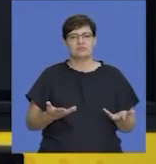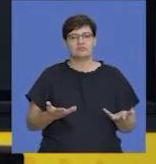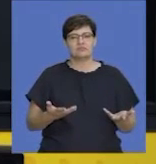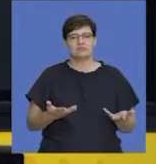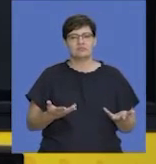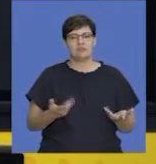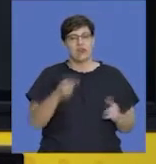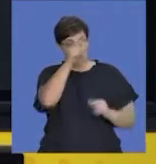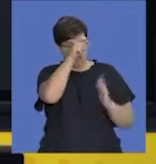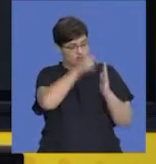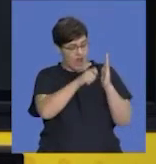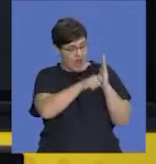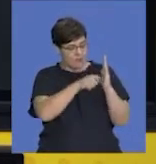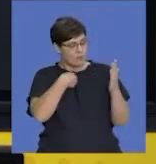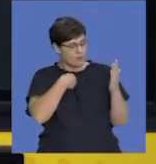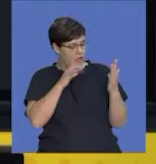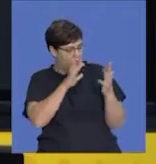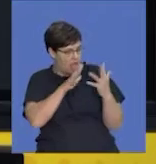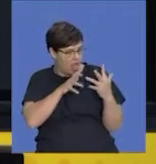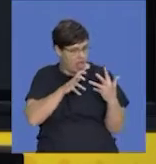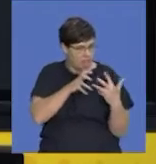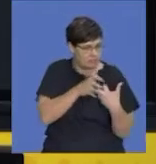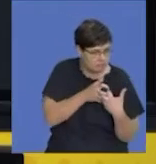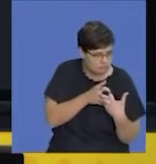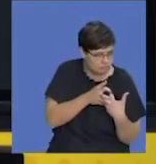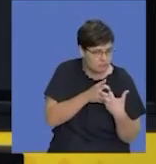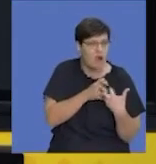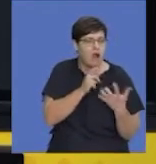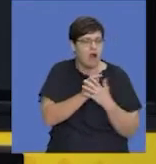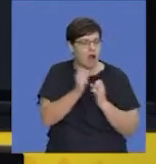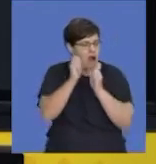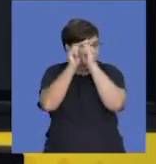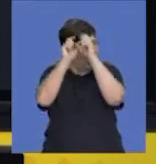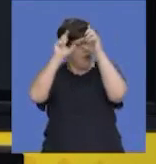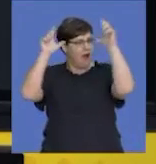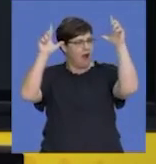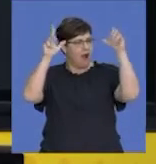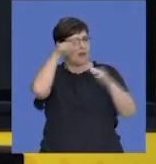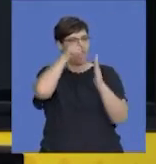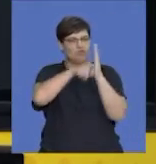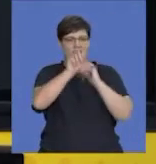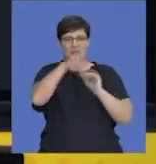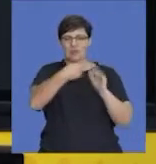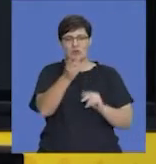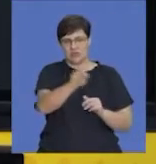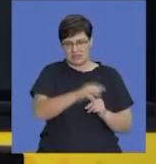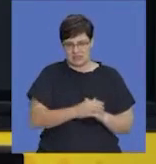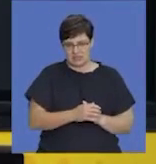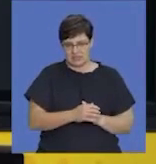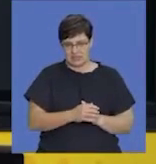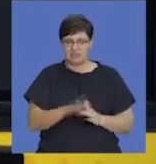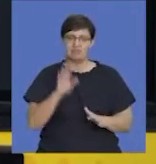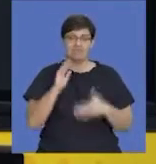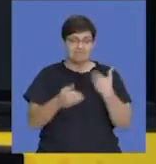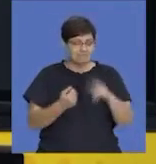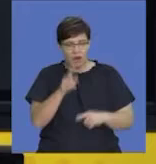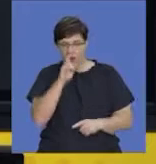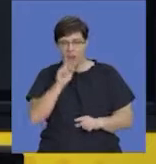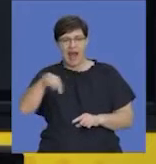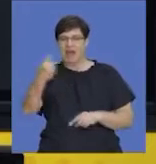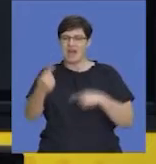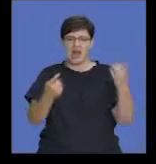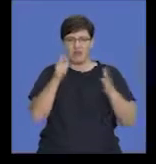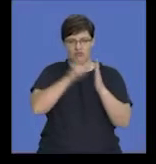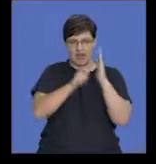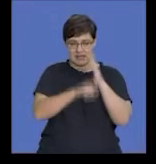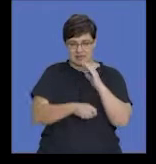included in the piece so that the reader can actually imagine what it is you are writing. So let's go on and look at other types of writing.